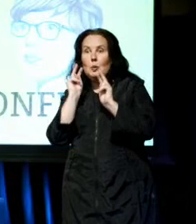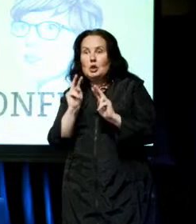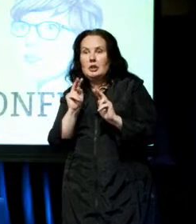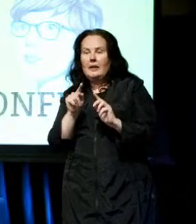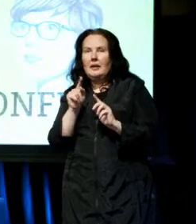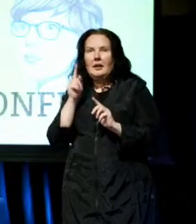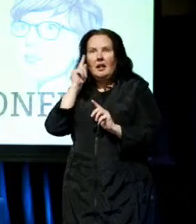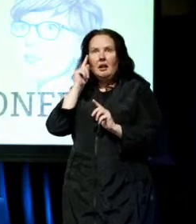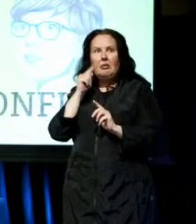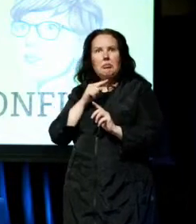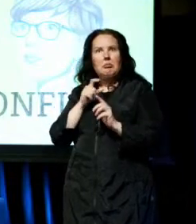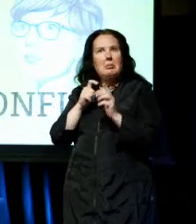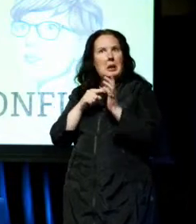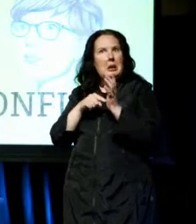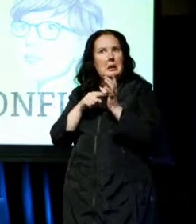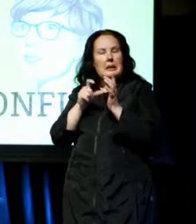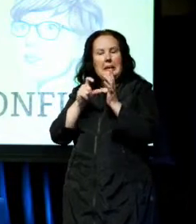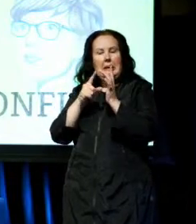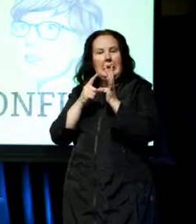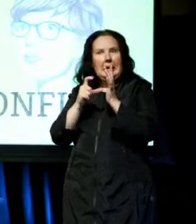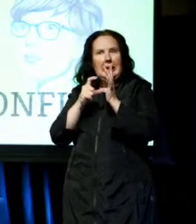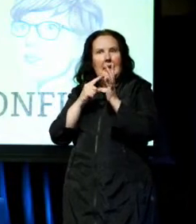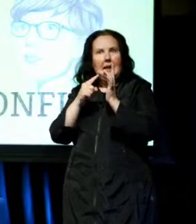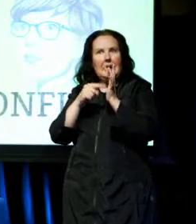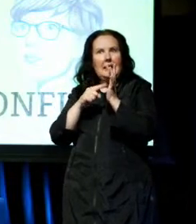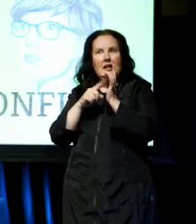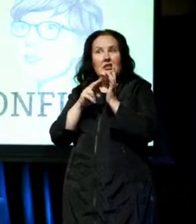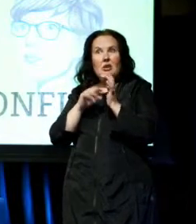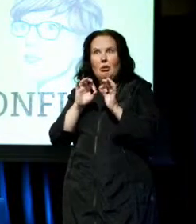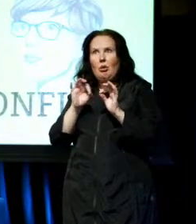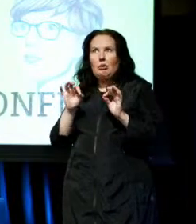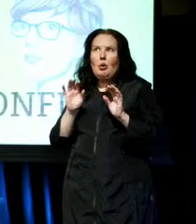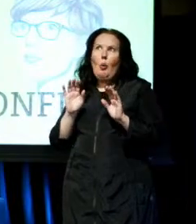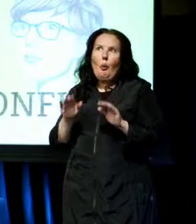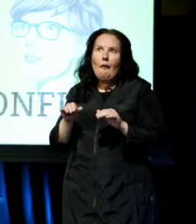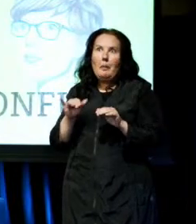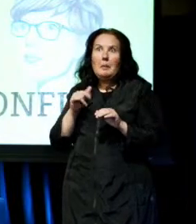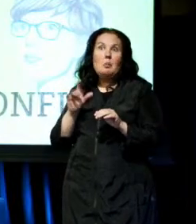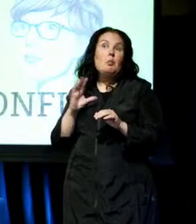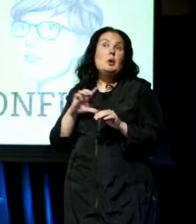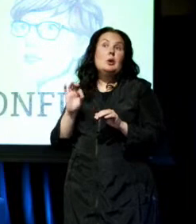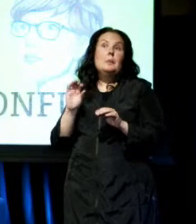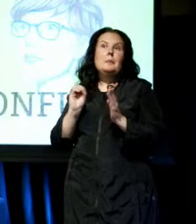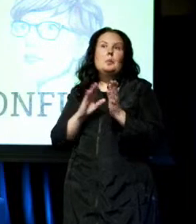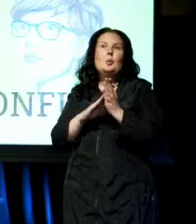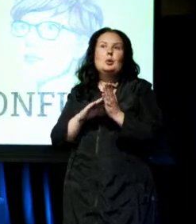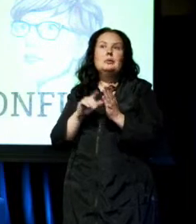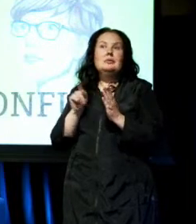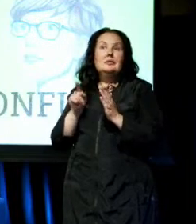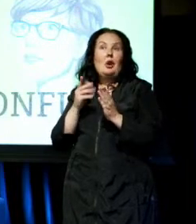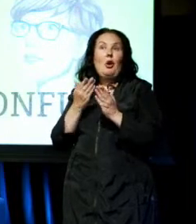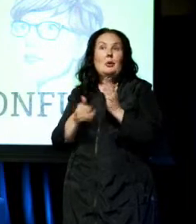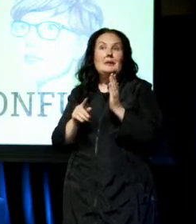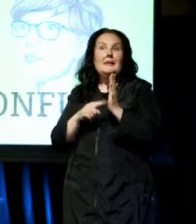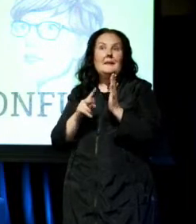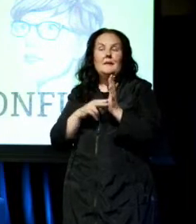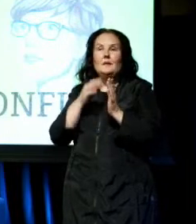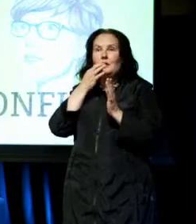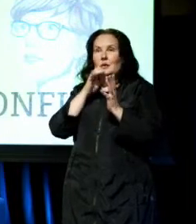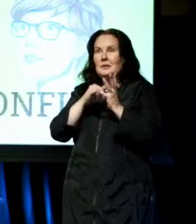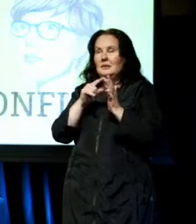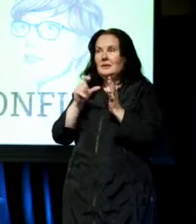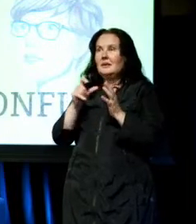awful. We might put her on television for a couple seconds. So I have both of you to thank, because,